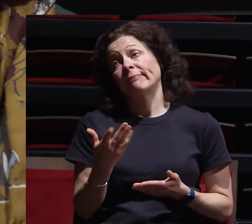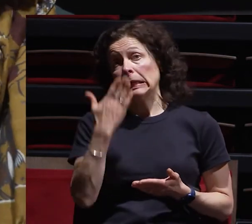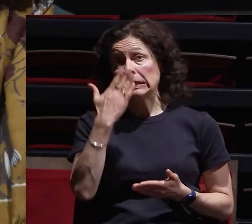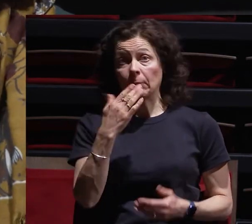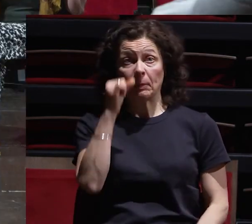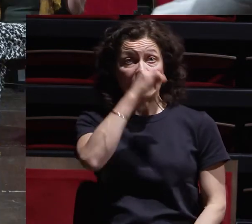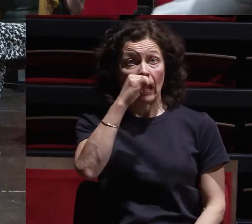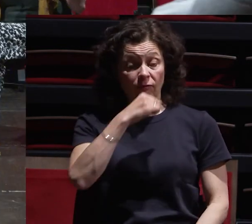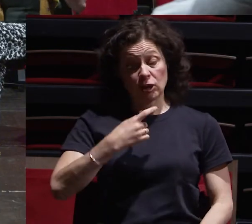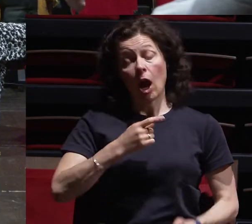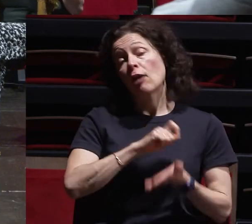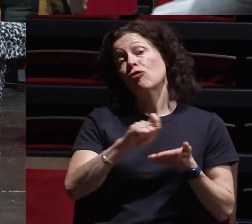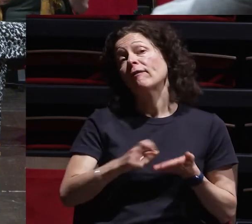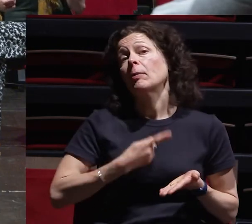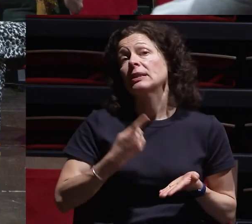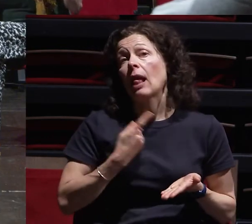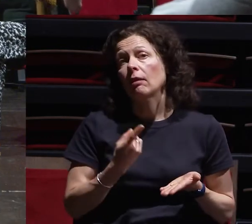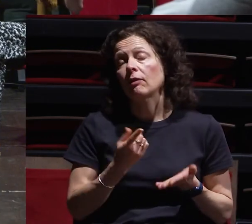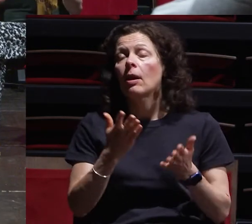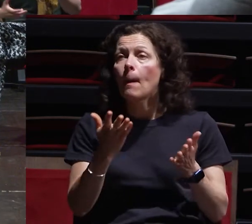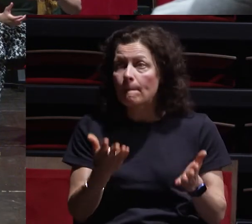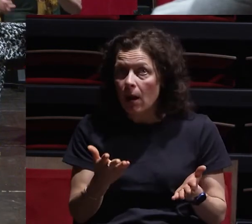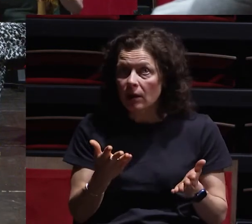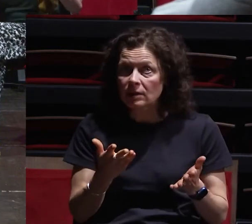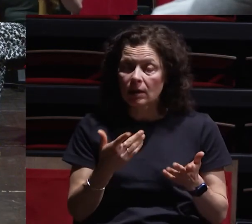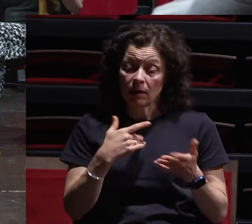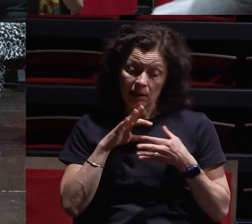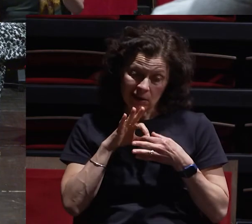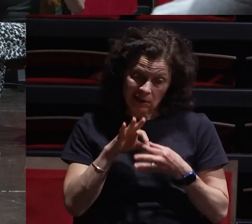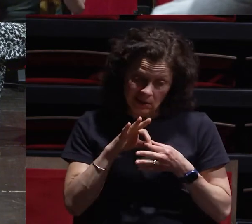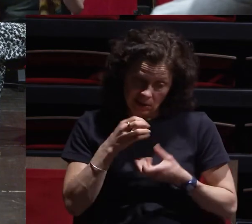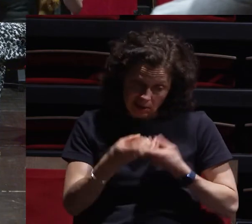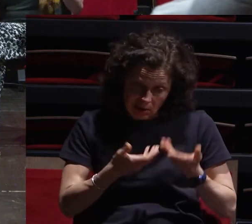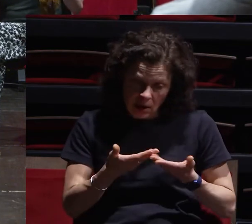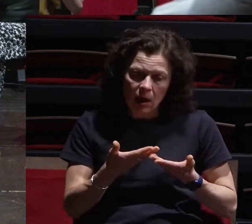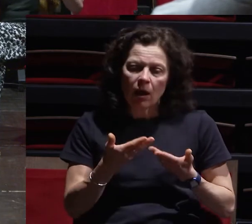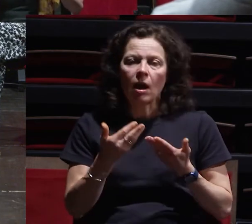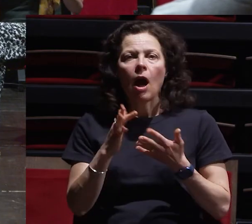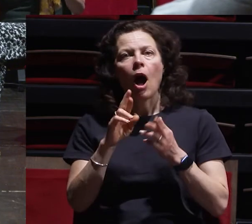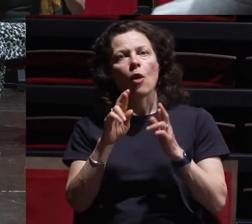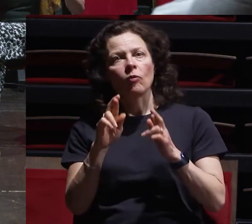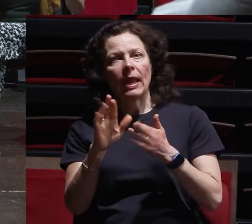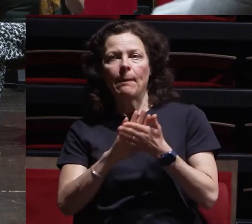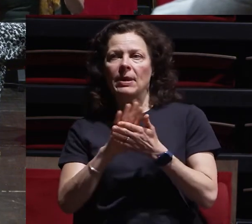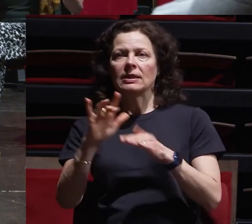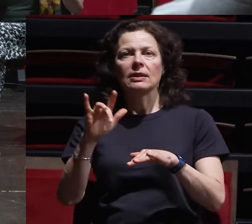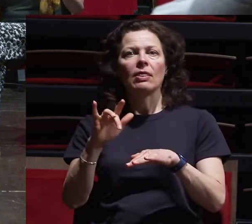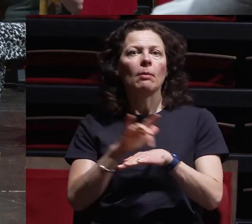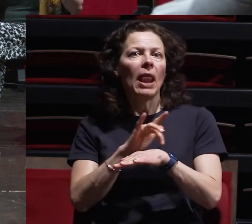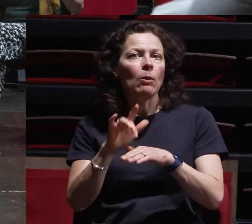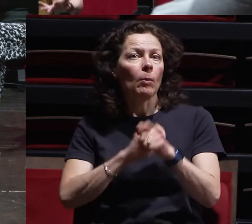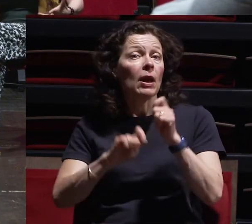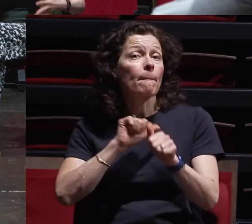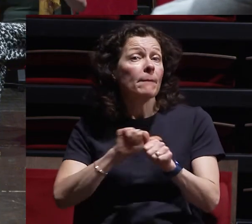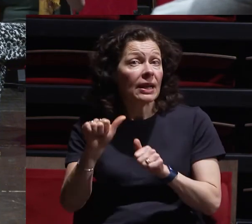that sounds quite selfish. I write for myself first, and then for an audience. But I hope that in writing for myself, it makes the play